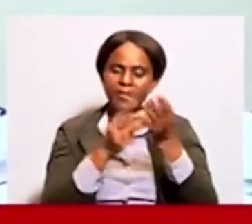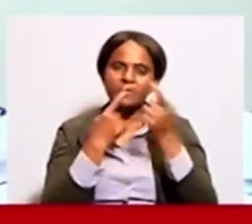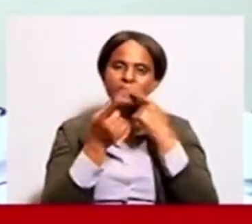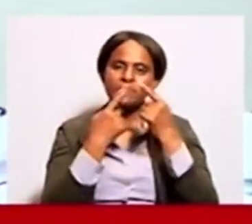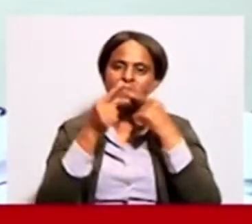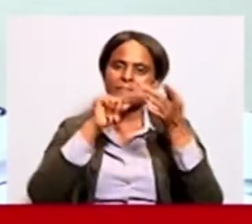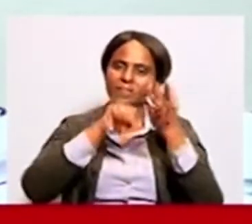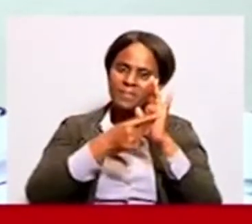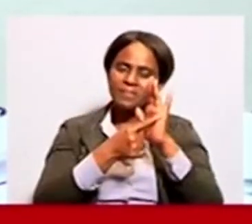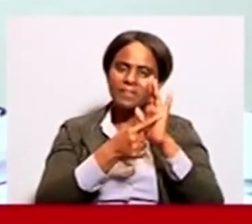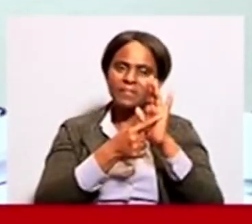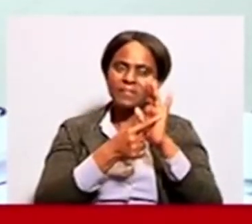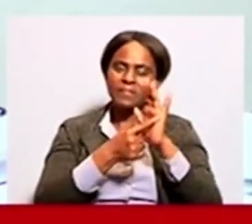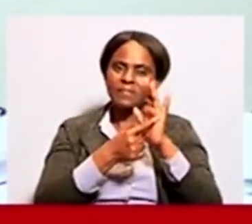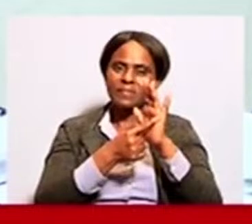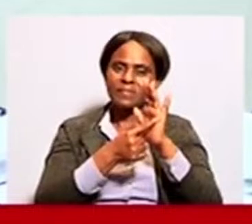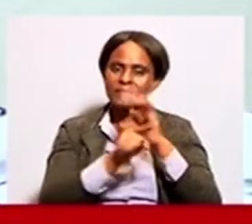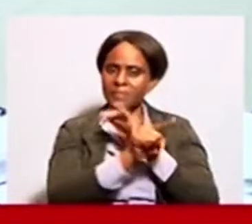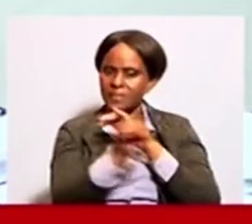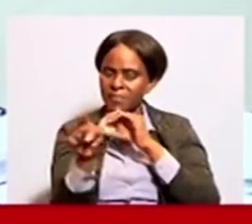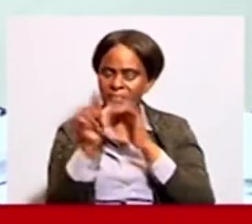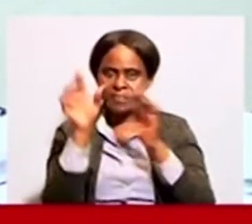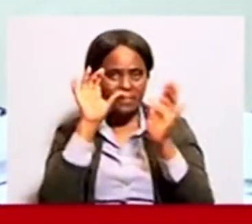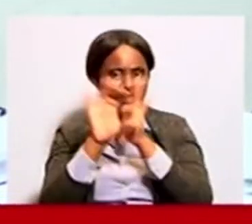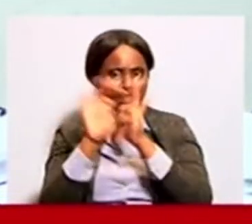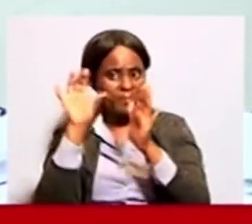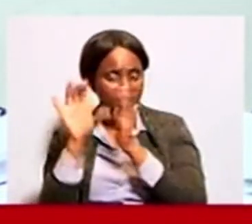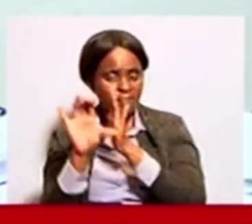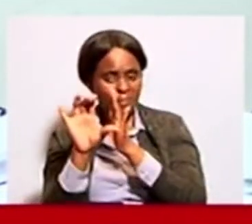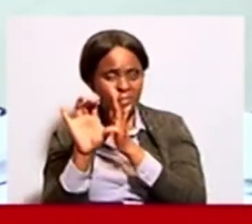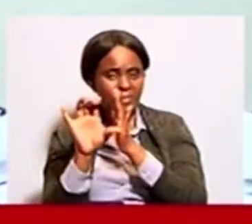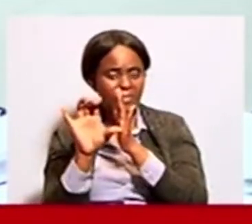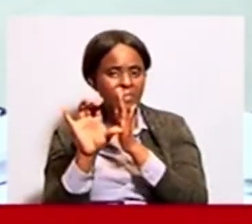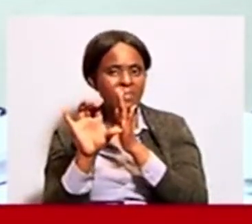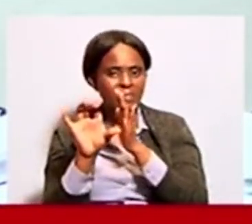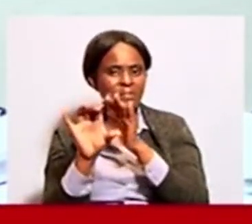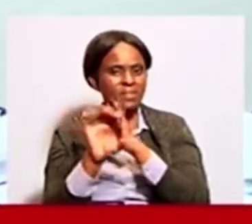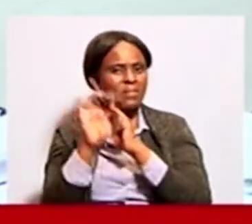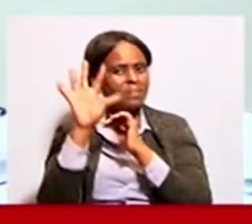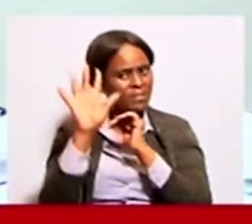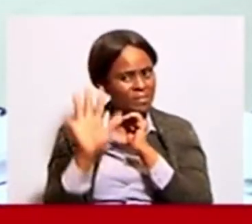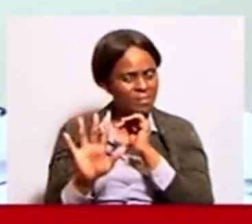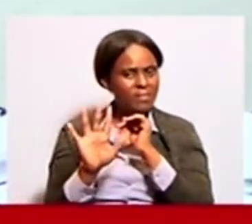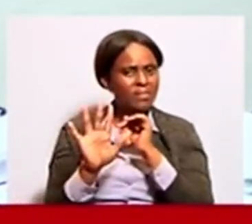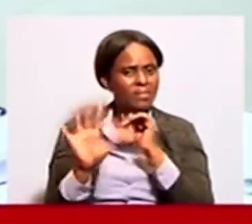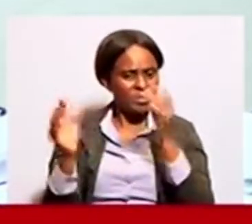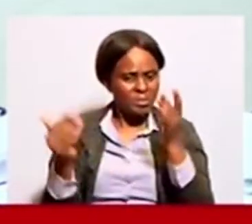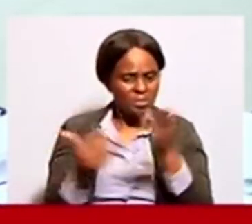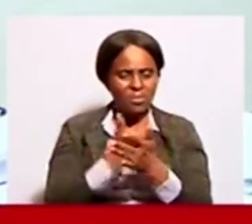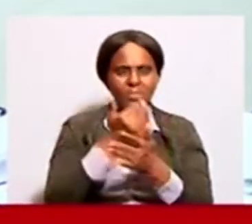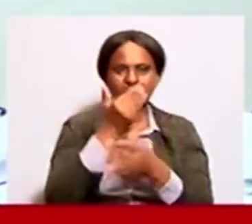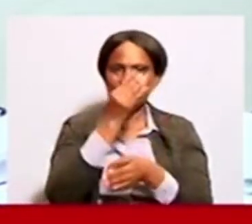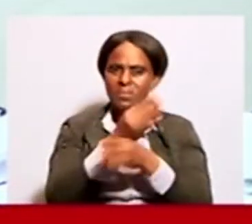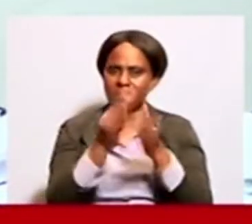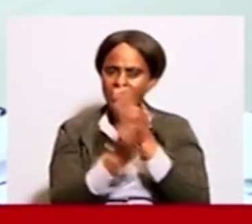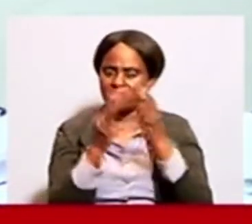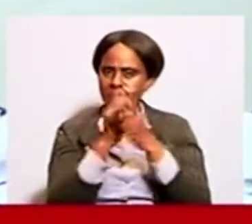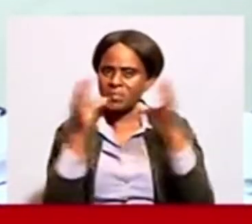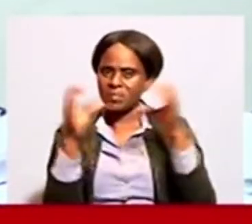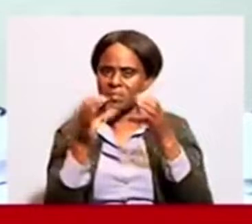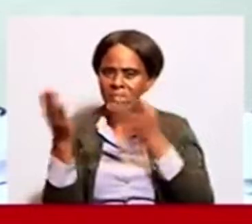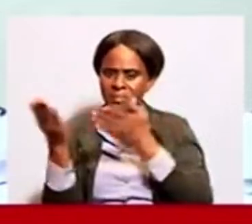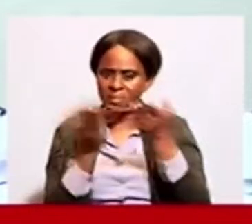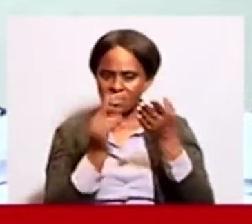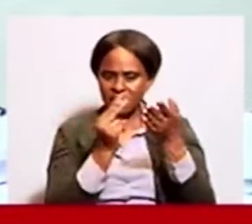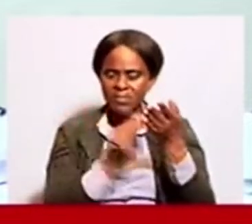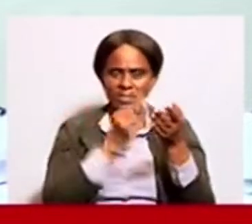that these pictures, at least it should, even a newly built classroom block, if you bring